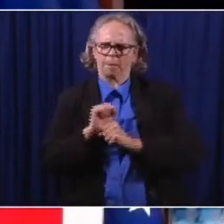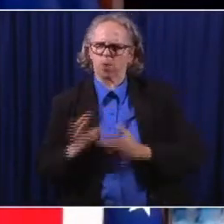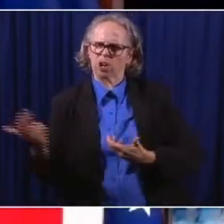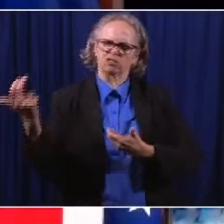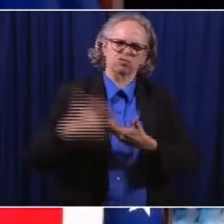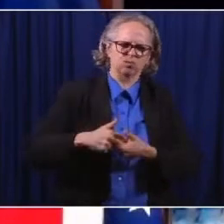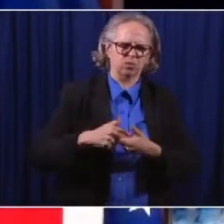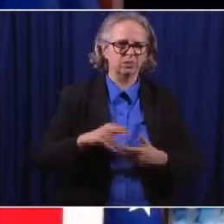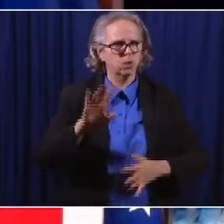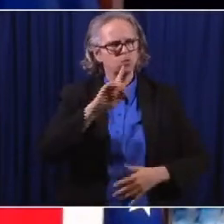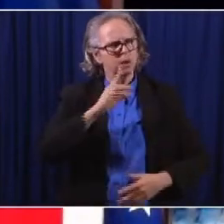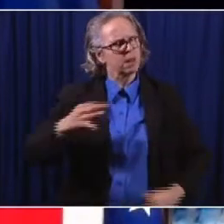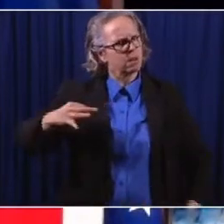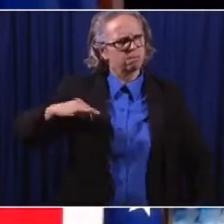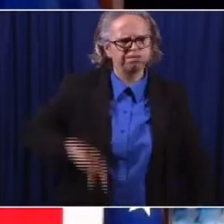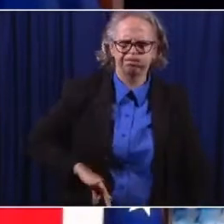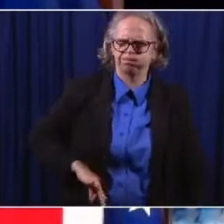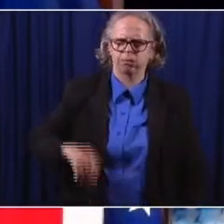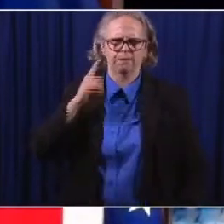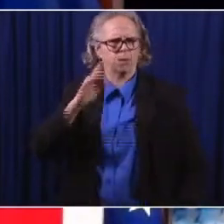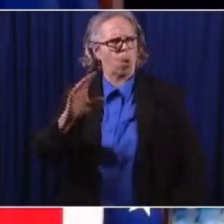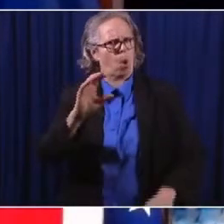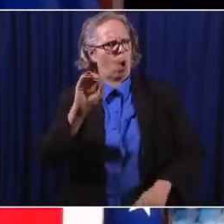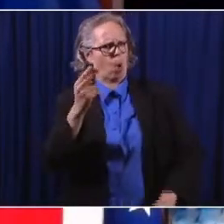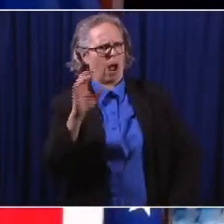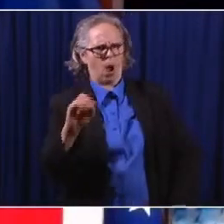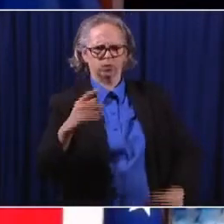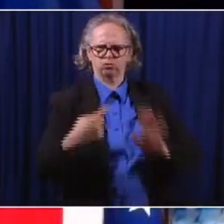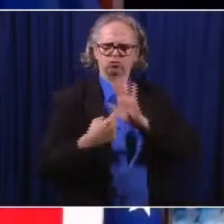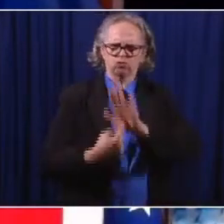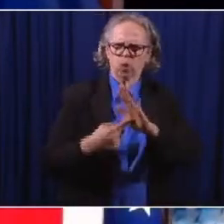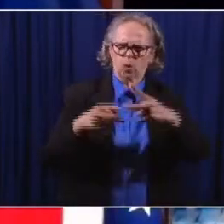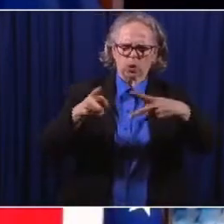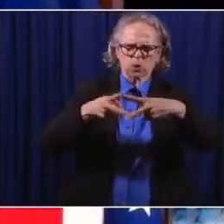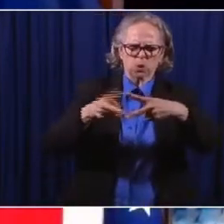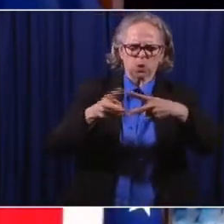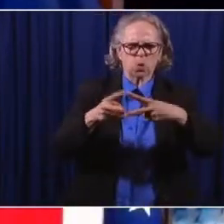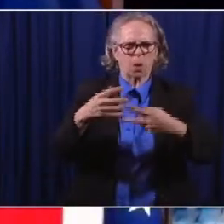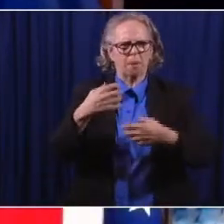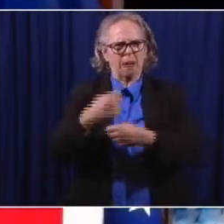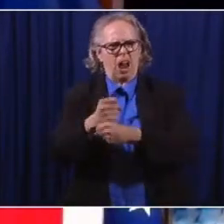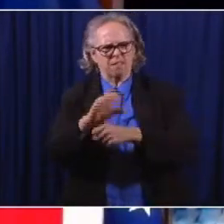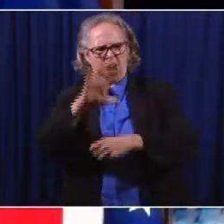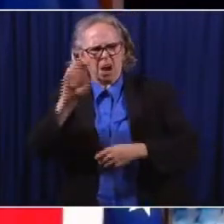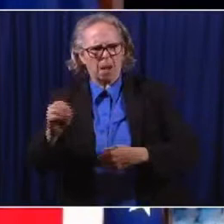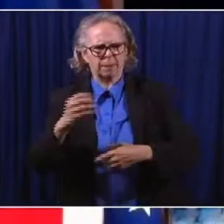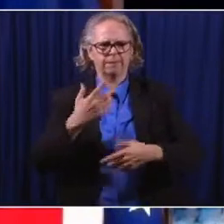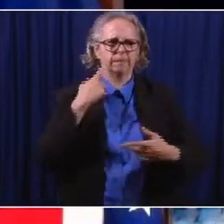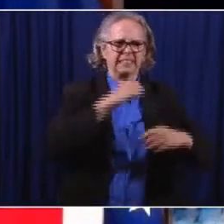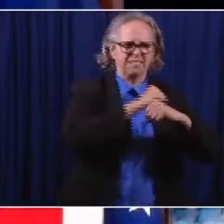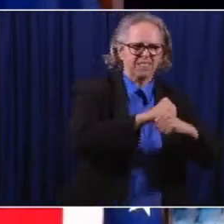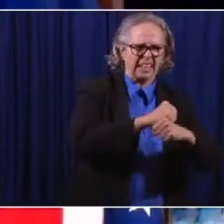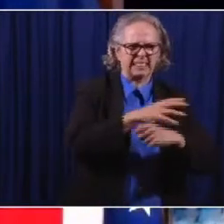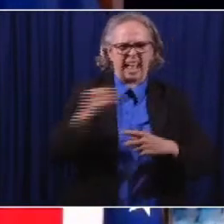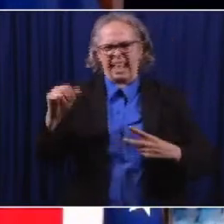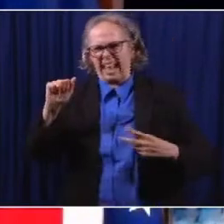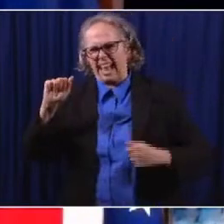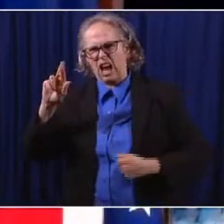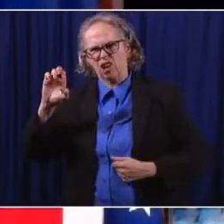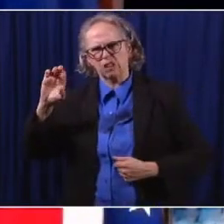that we have our aerospace, our manufacturing, and our activities surrounding that in